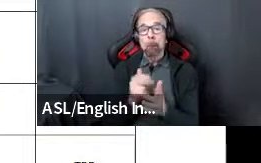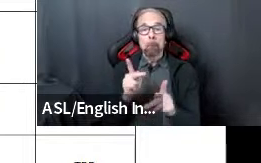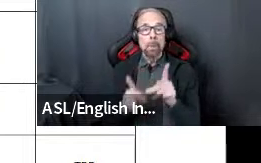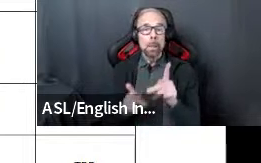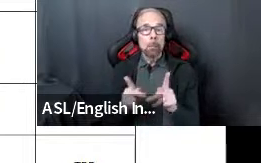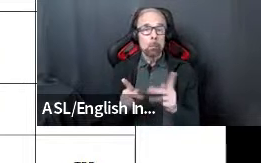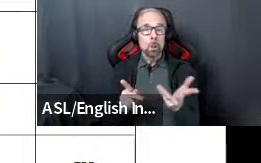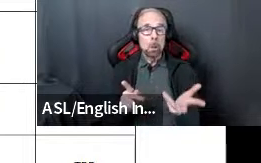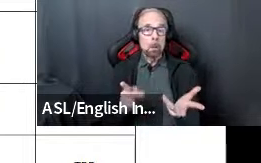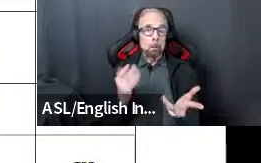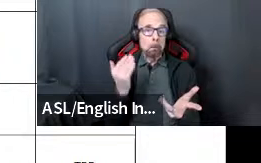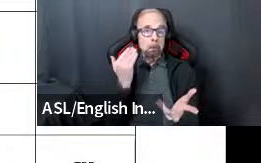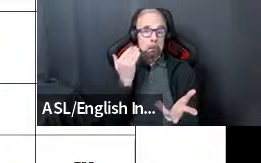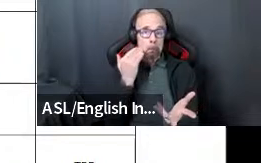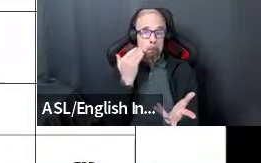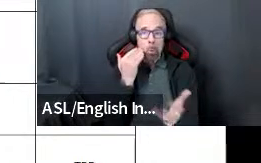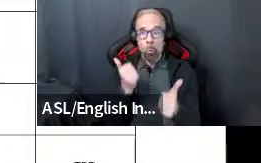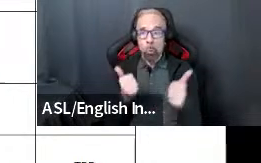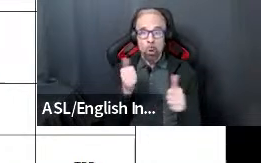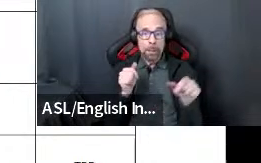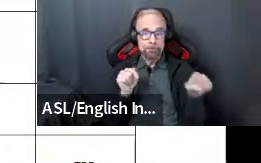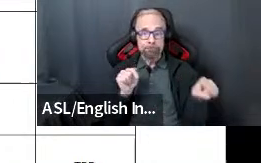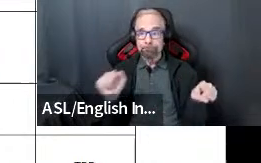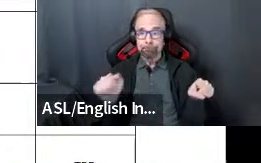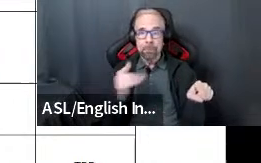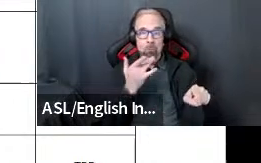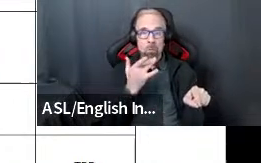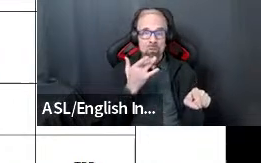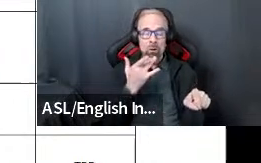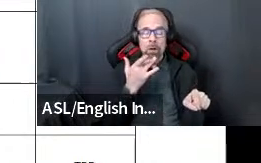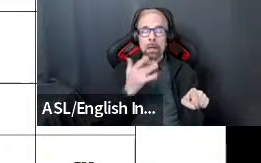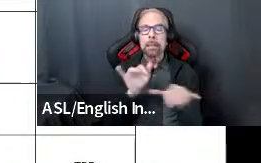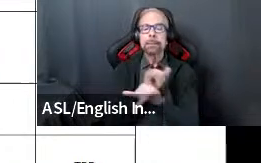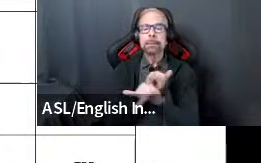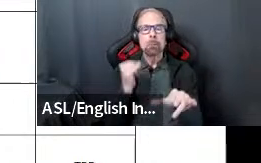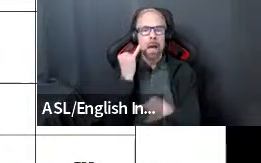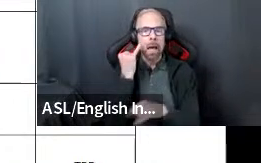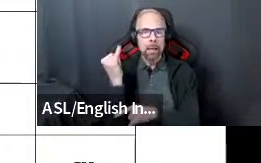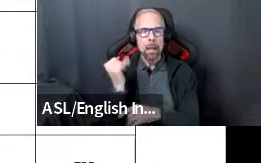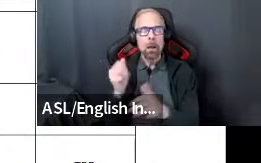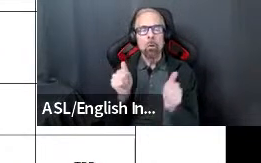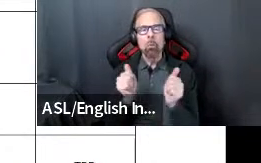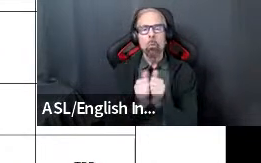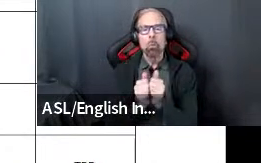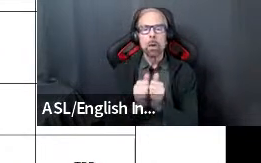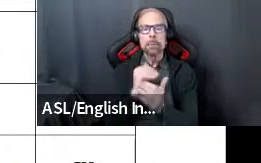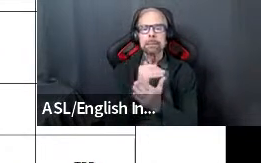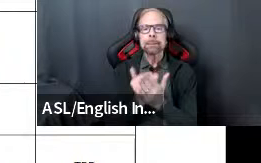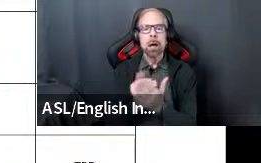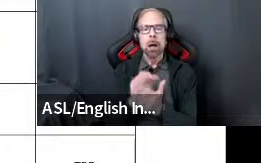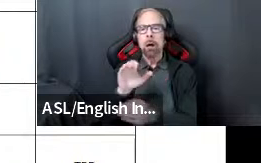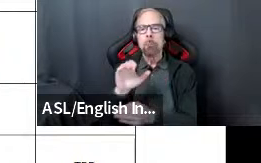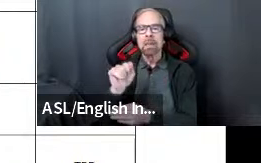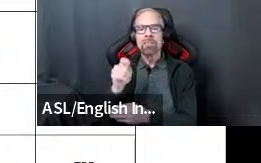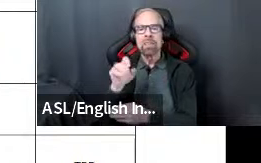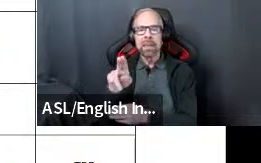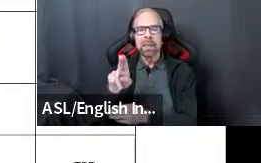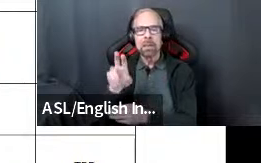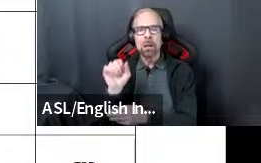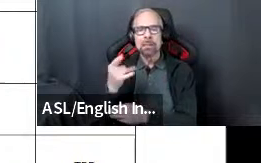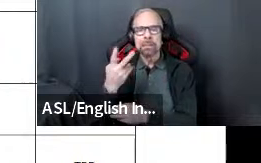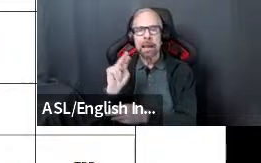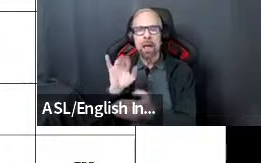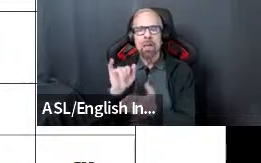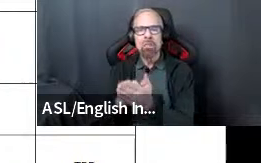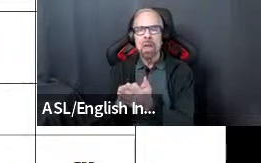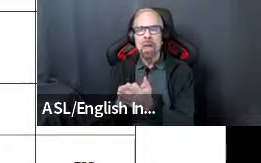say which they prefer. Similarly, with some of the intersections that cyclists and